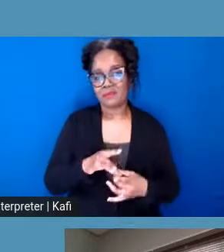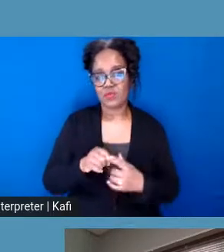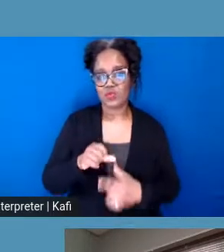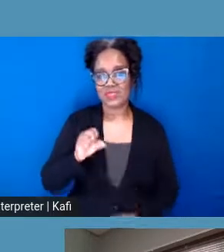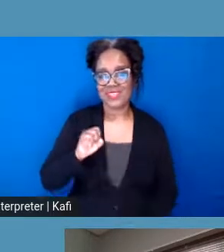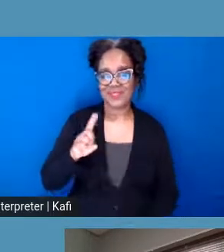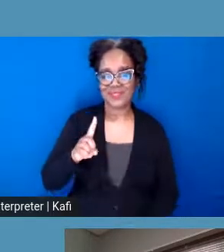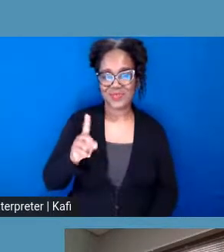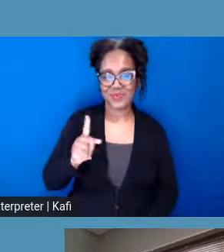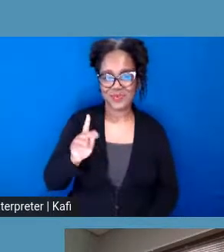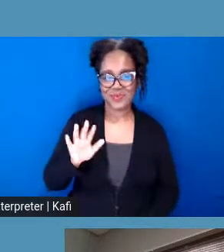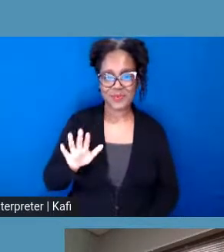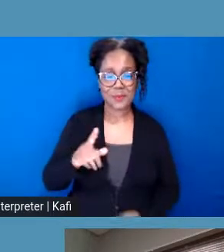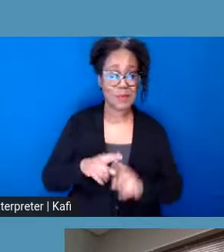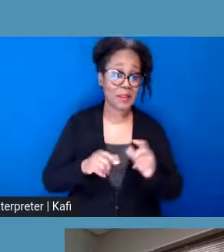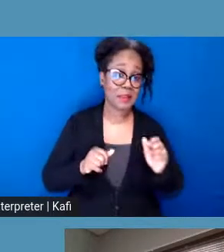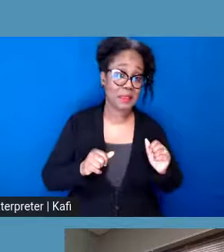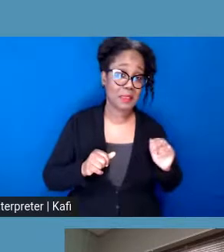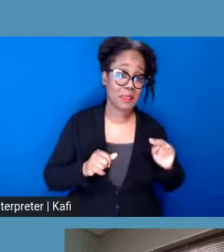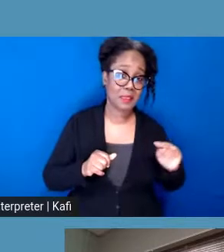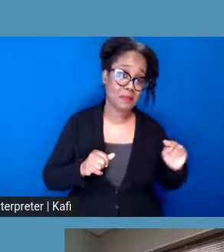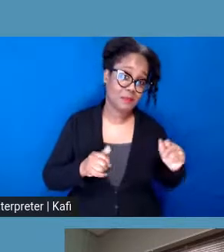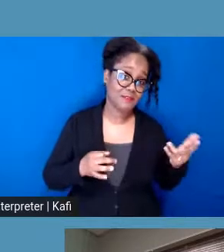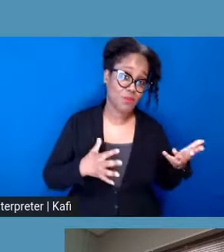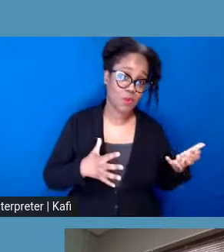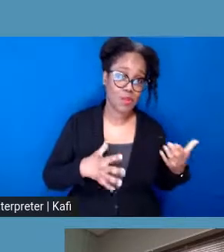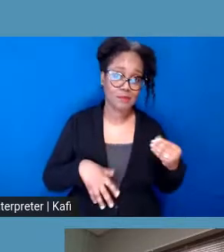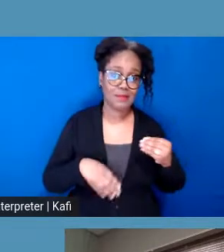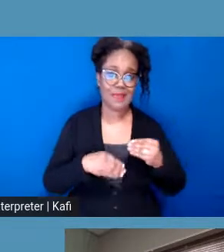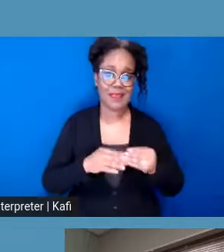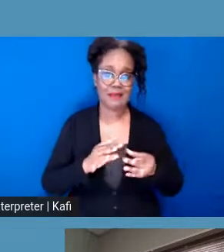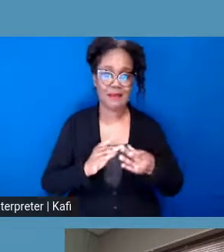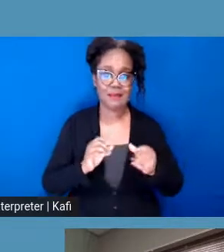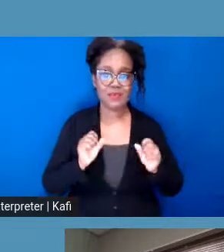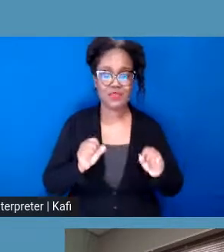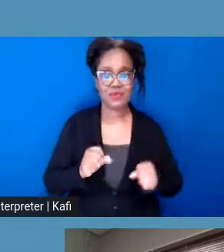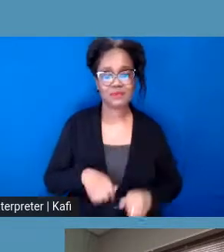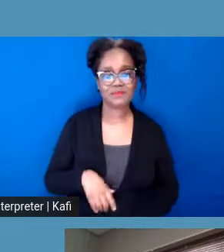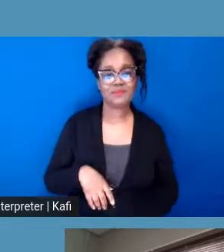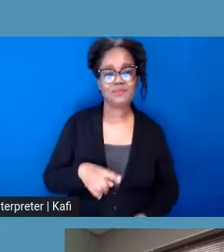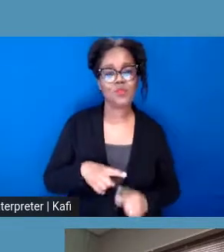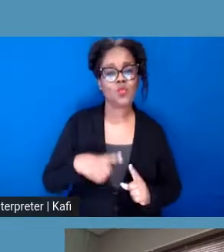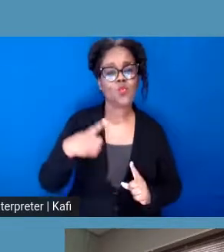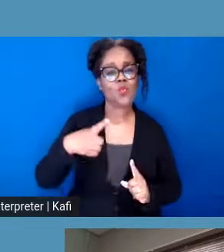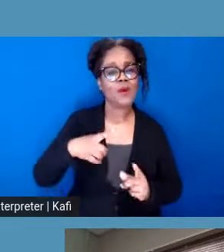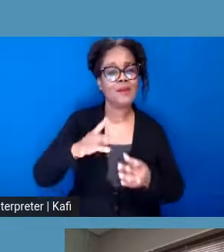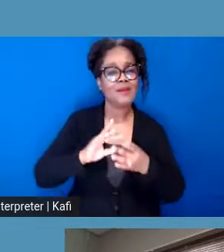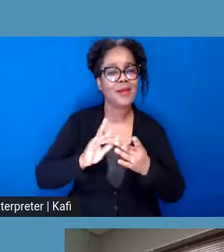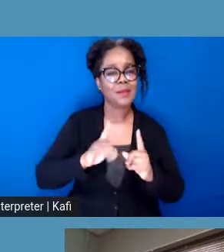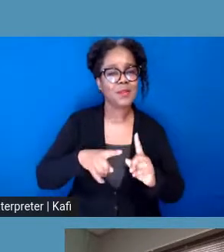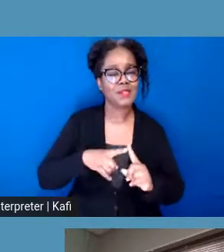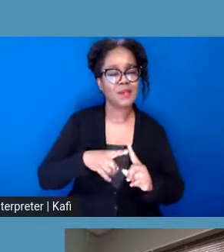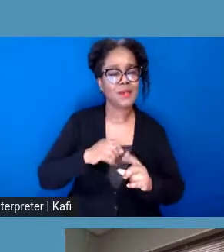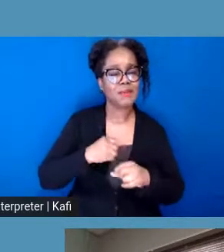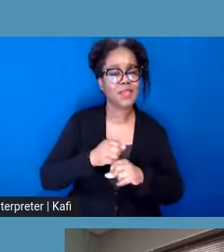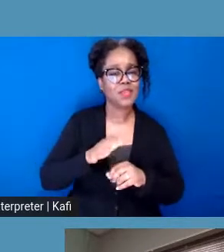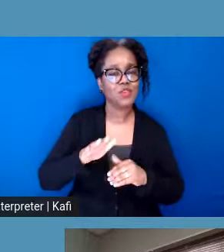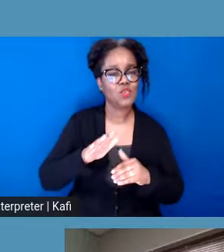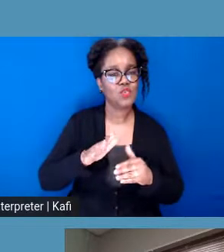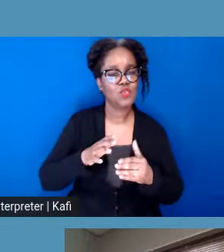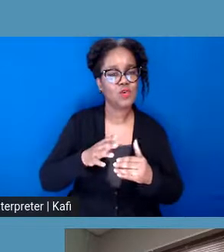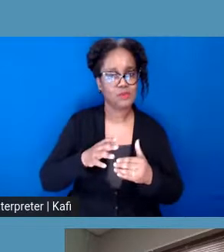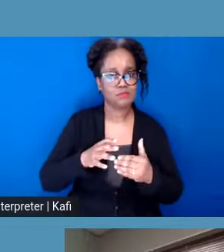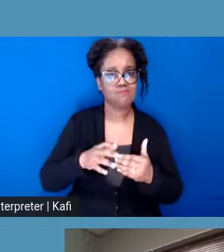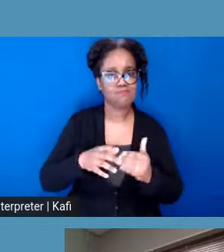too. One of the questions we got is related to making your collection searchable to scholars, and I'm wondering